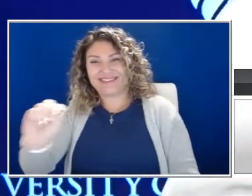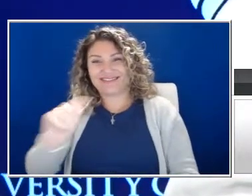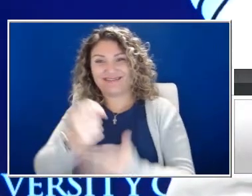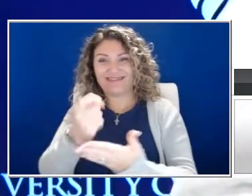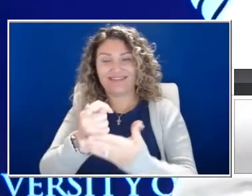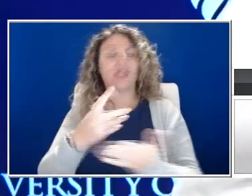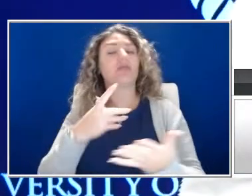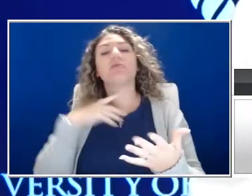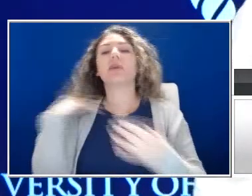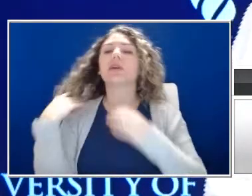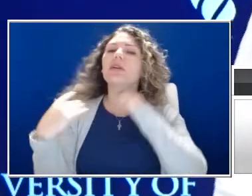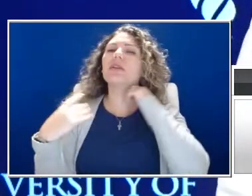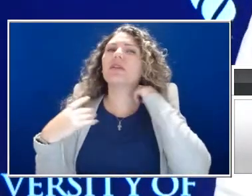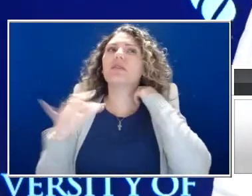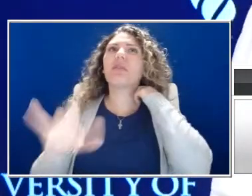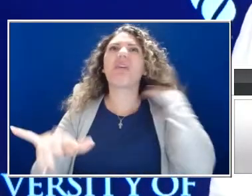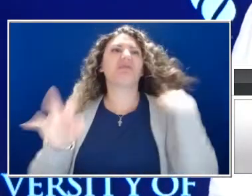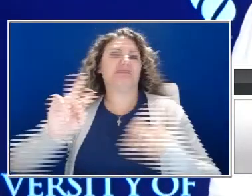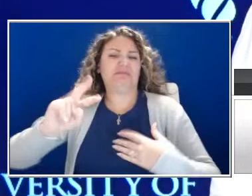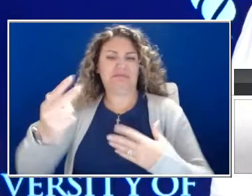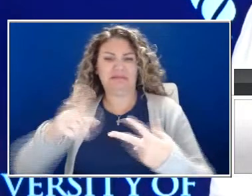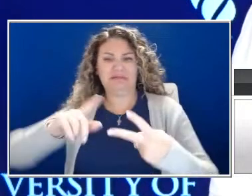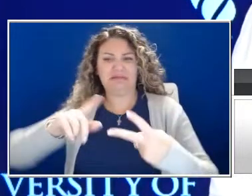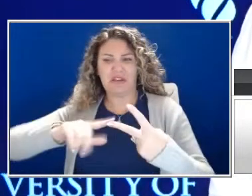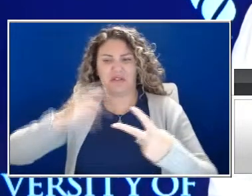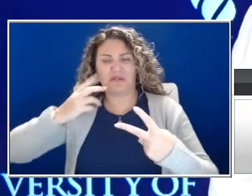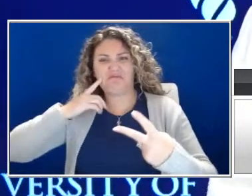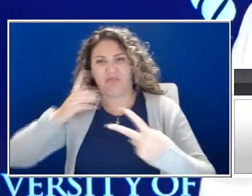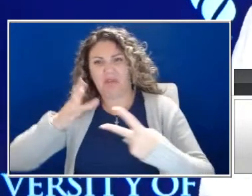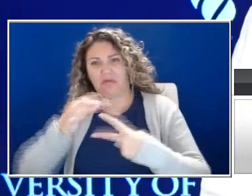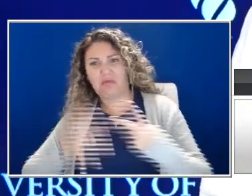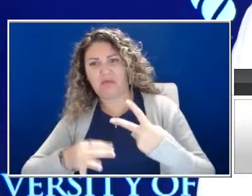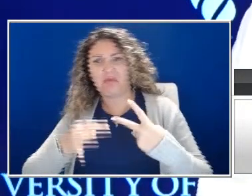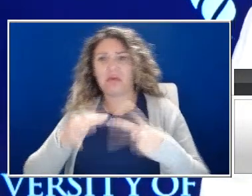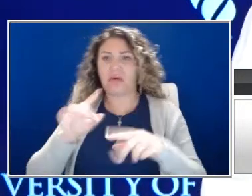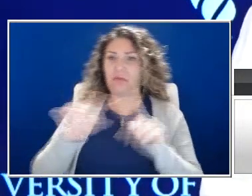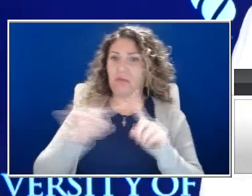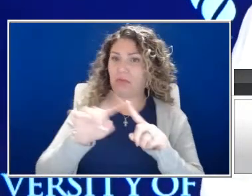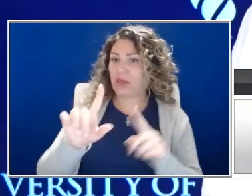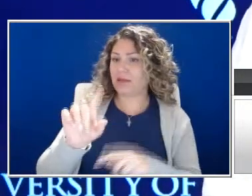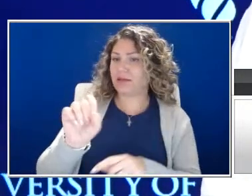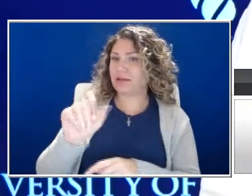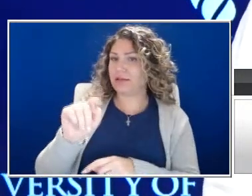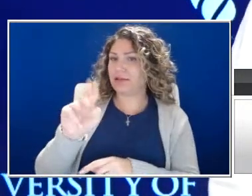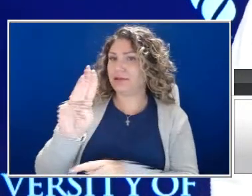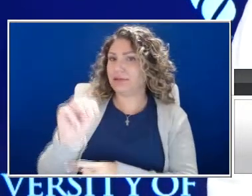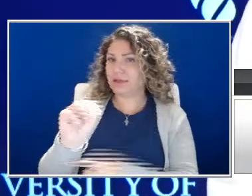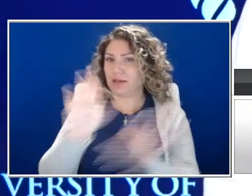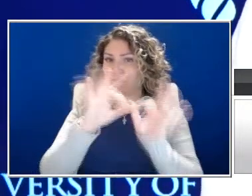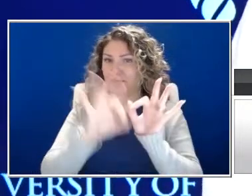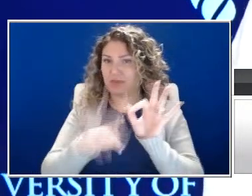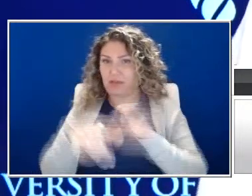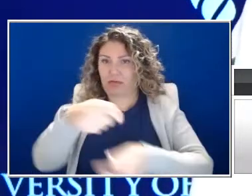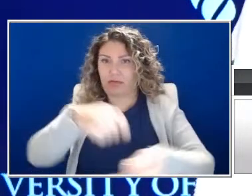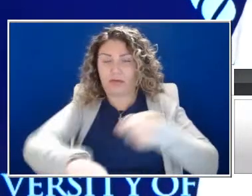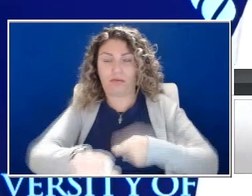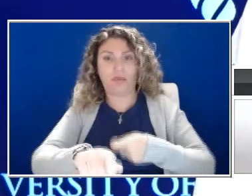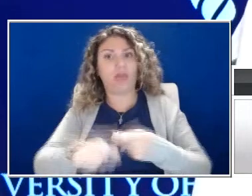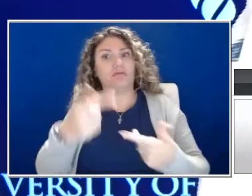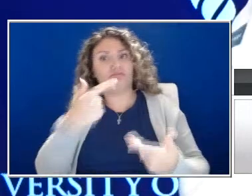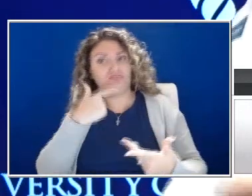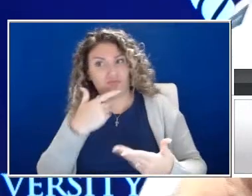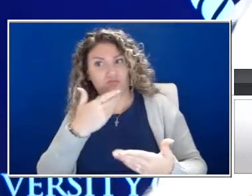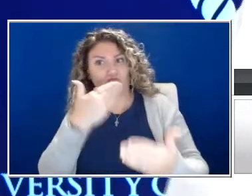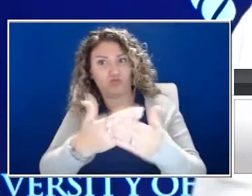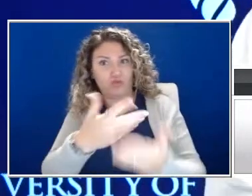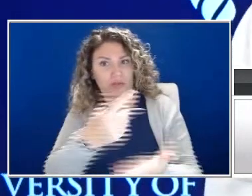second line, but stem cell transplant over the last couple of decades has become a frontline therapy. After initial chemotherapy, you don't wait for